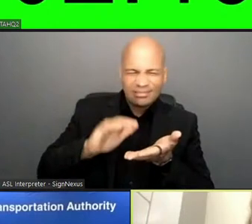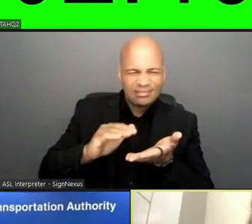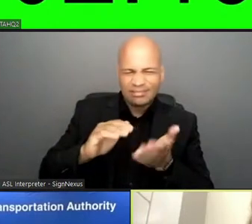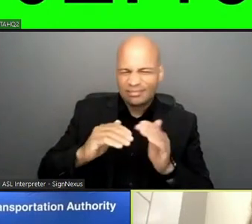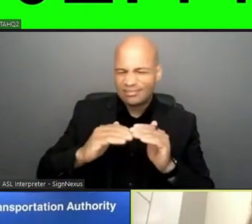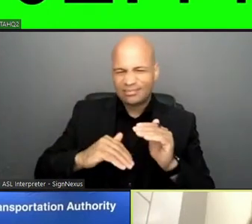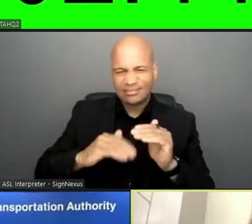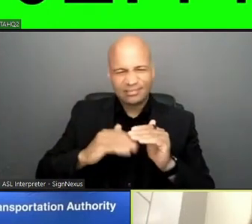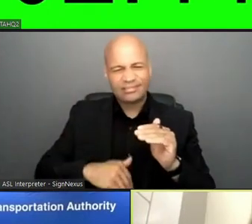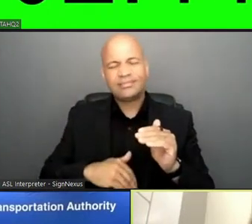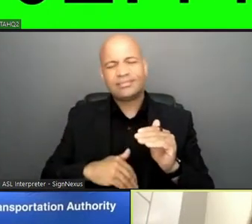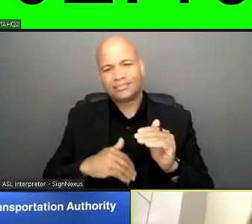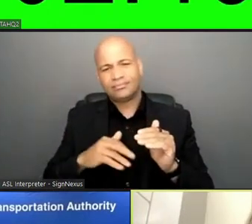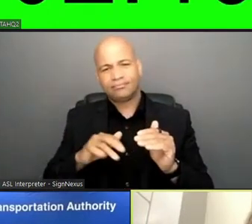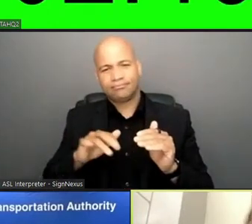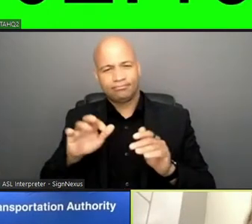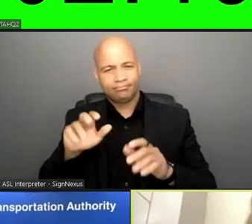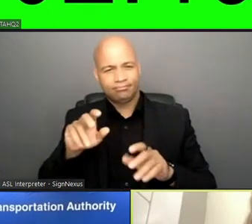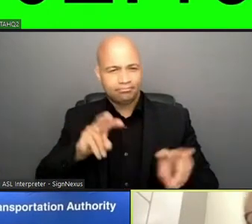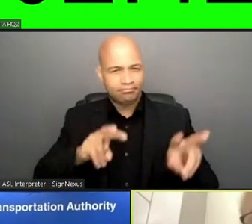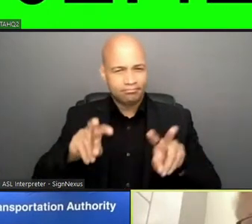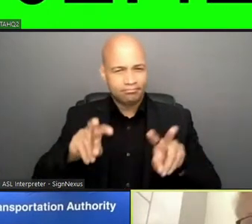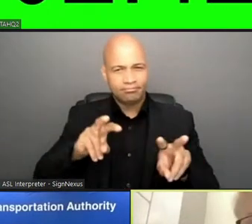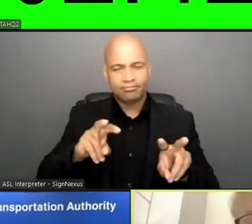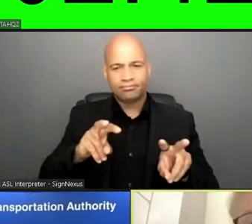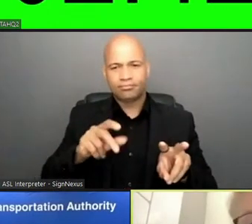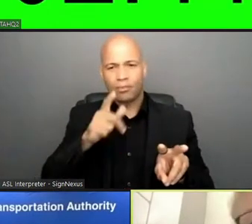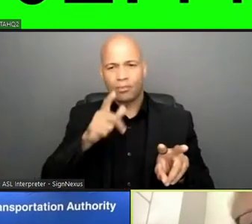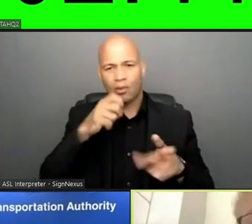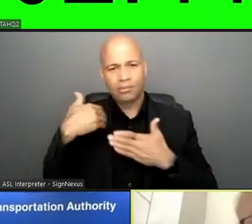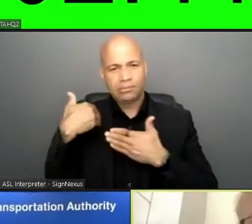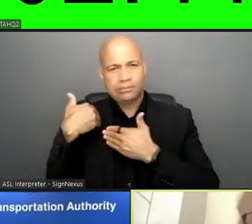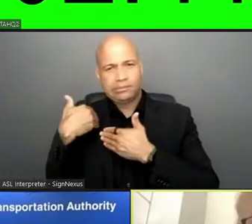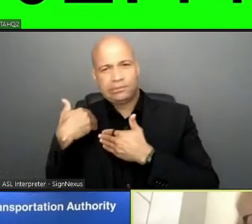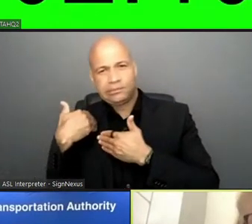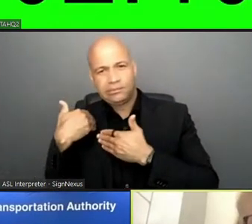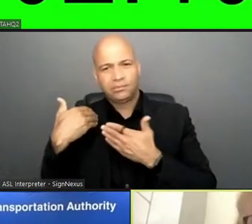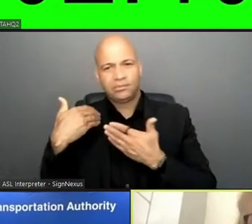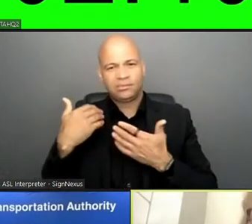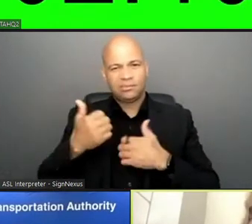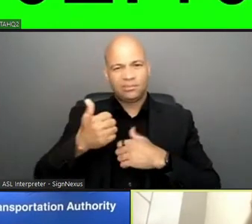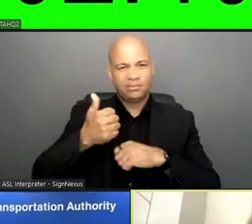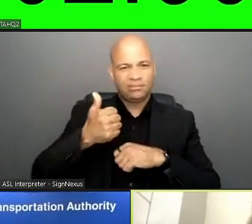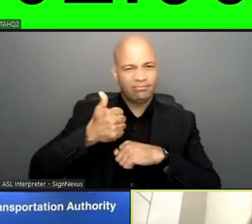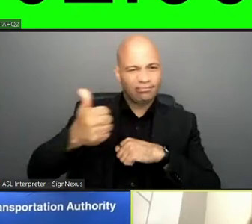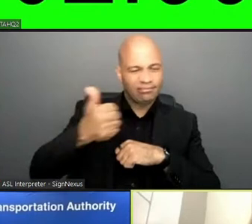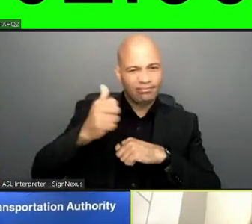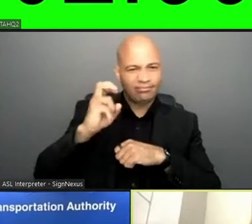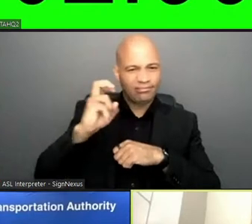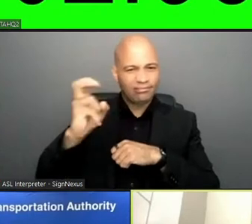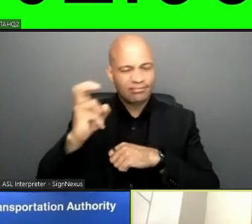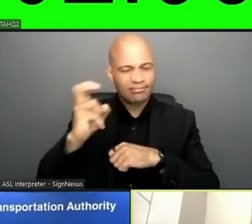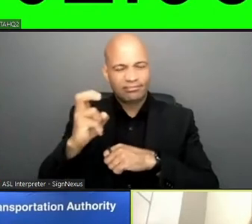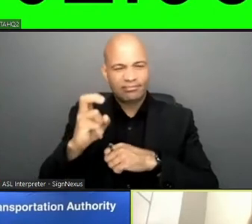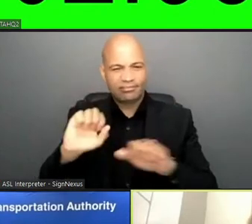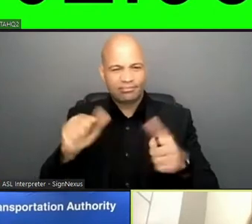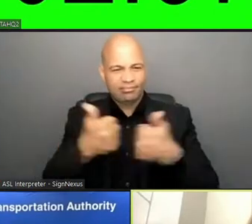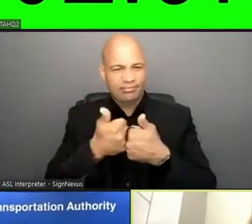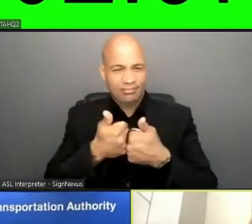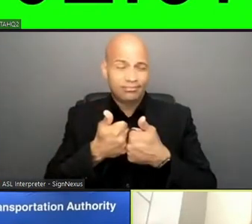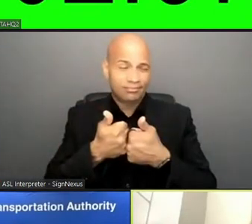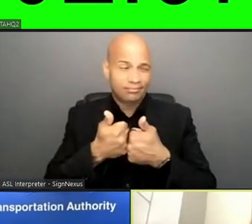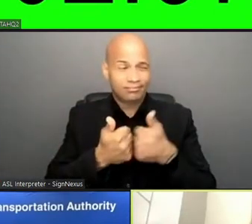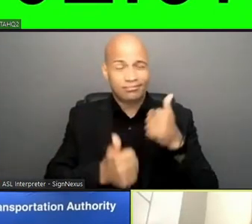needs I want to be clear about who is currently bearing the brunt of our City's Transportation challenges the vast majority of New Yorkers